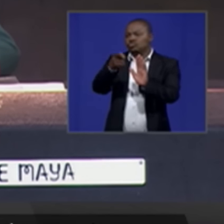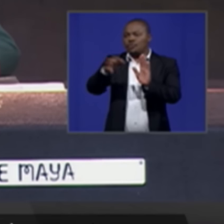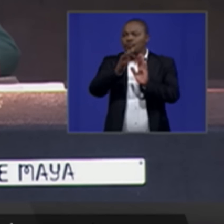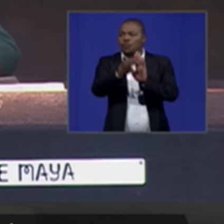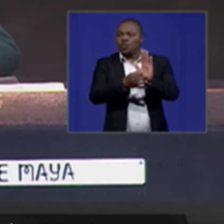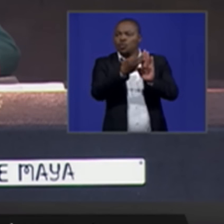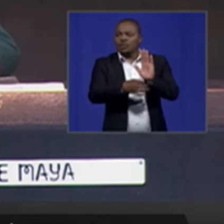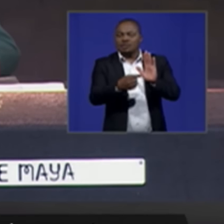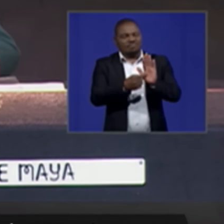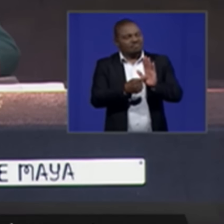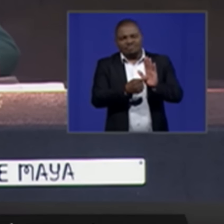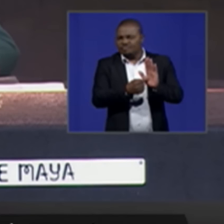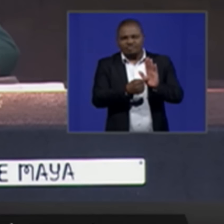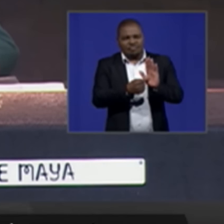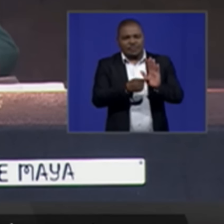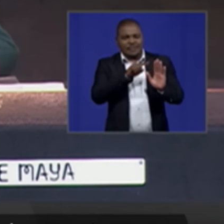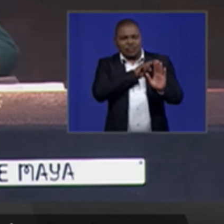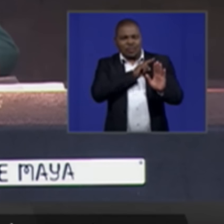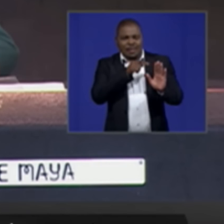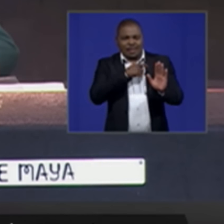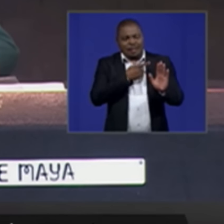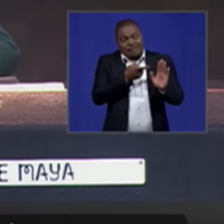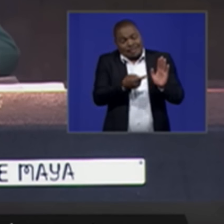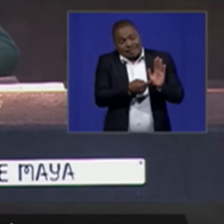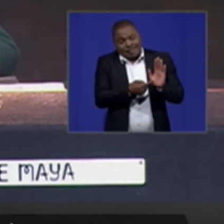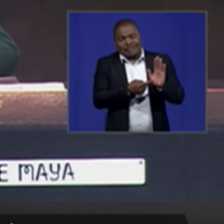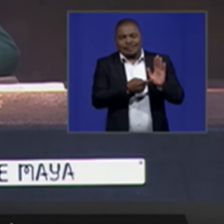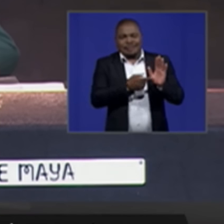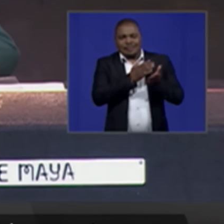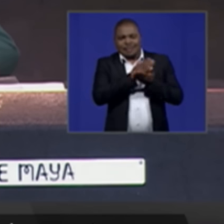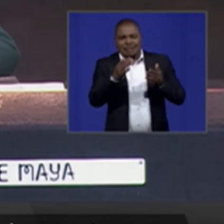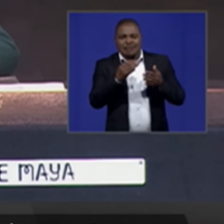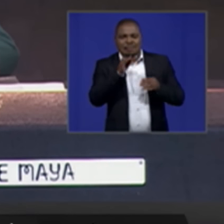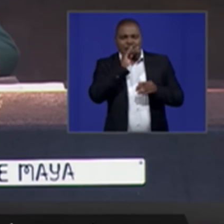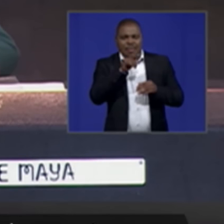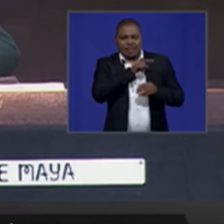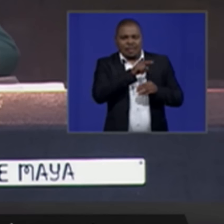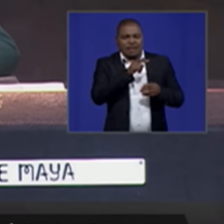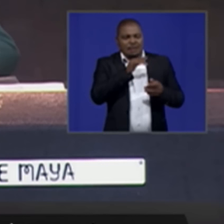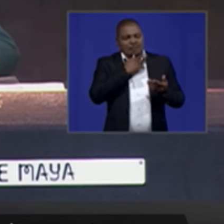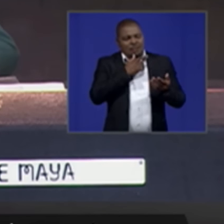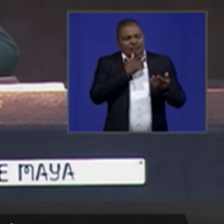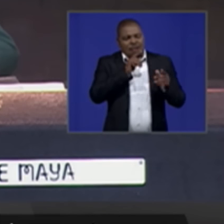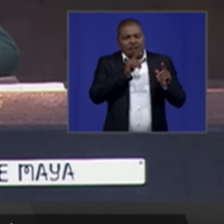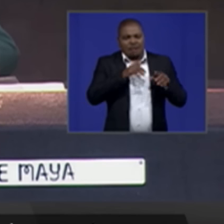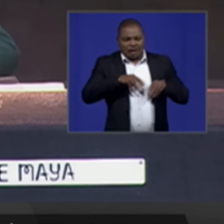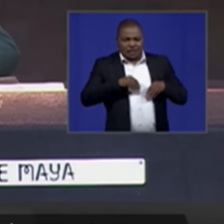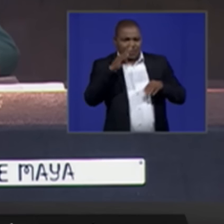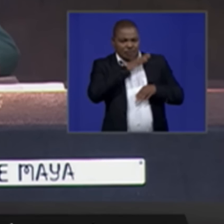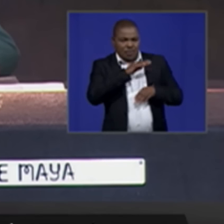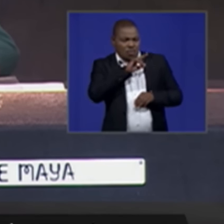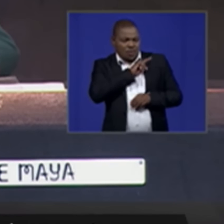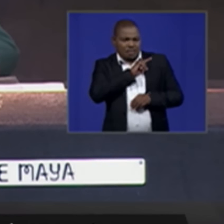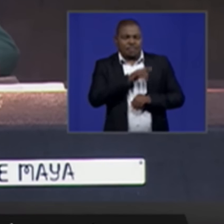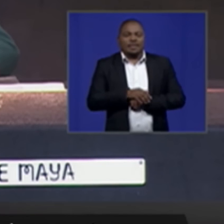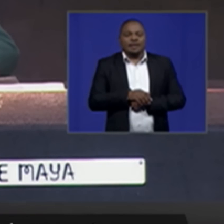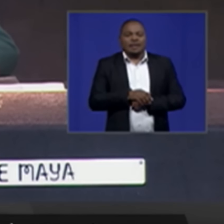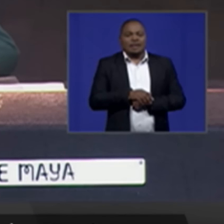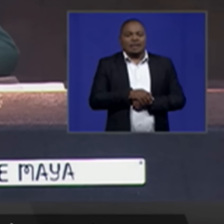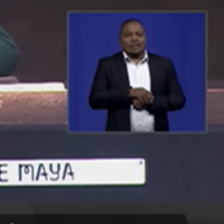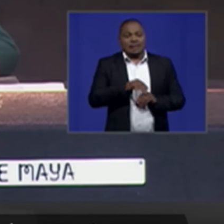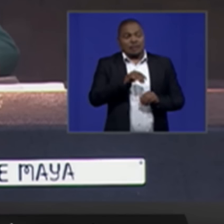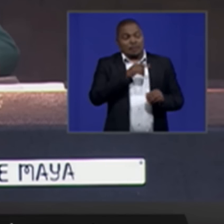an impeachment motion that discloses prima facie the existence of